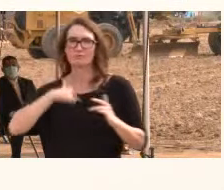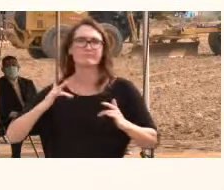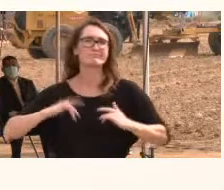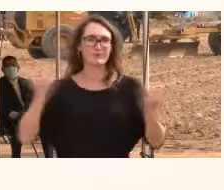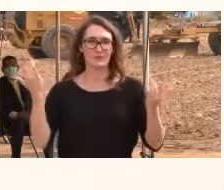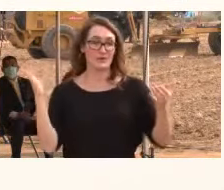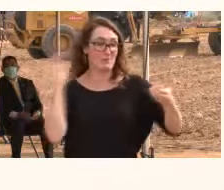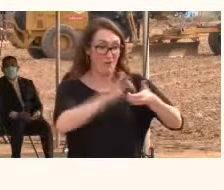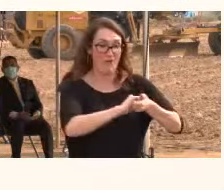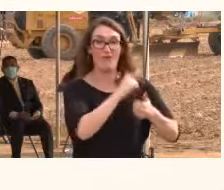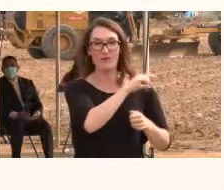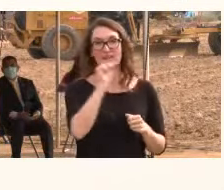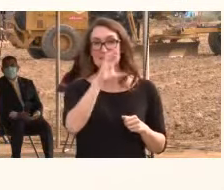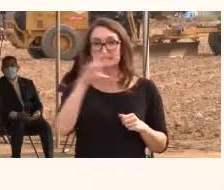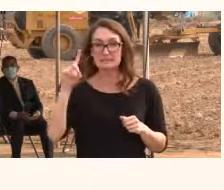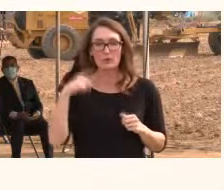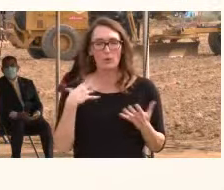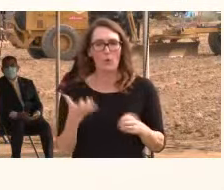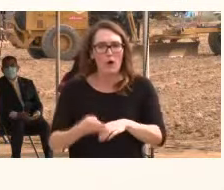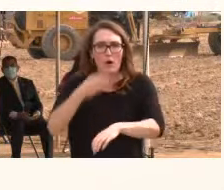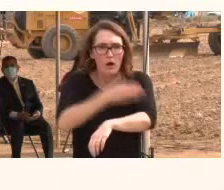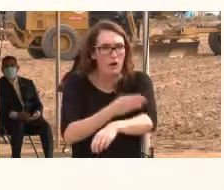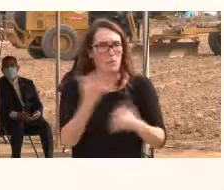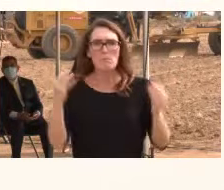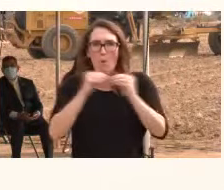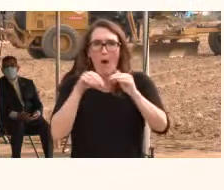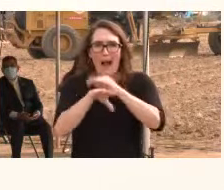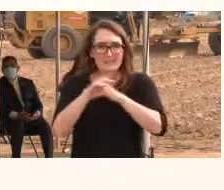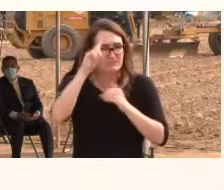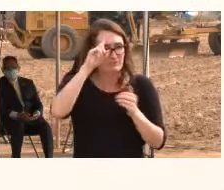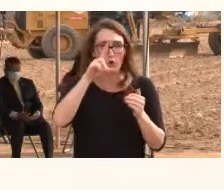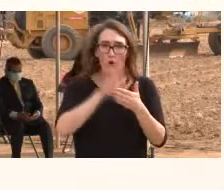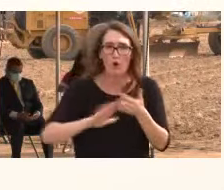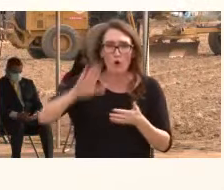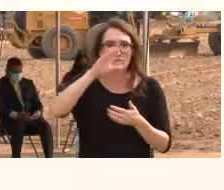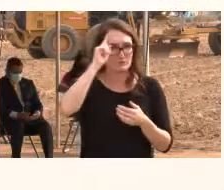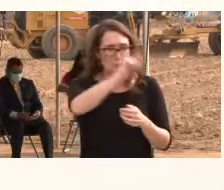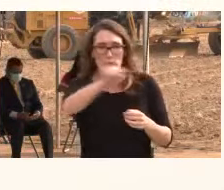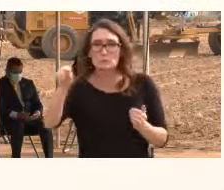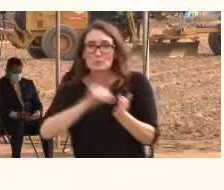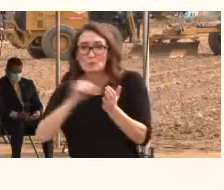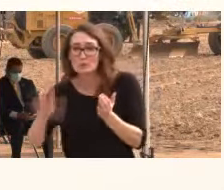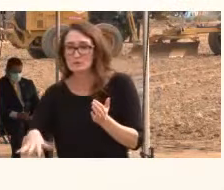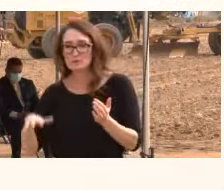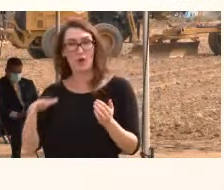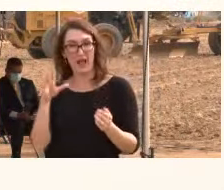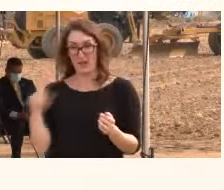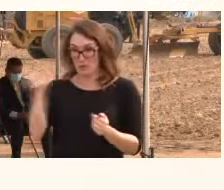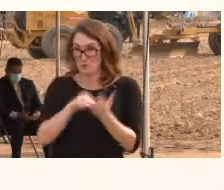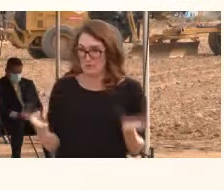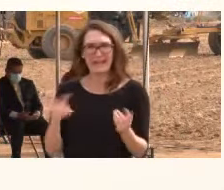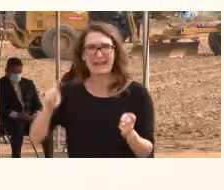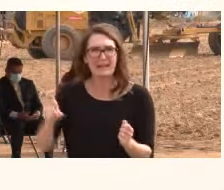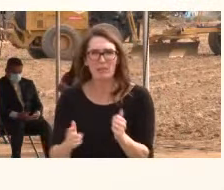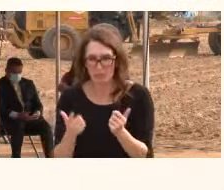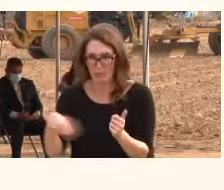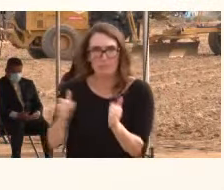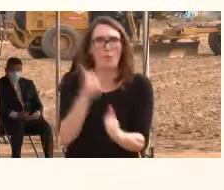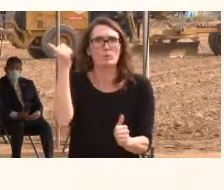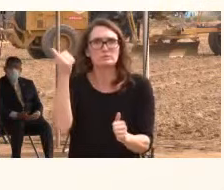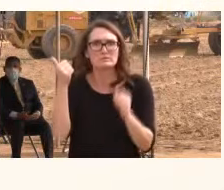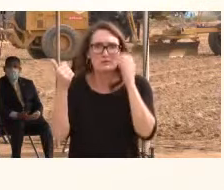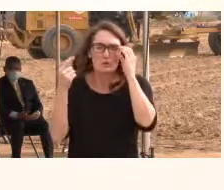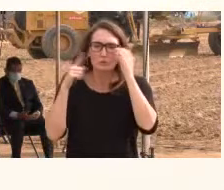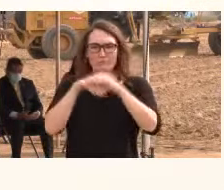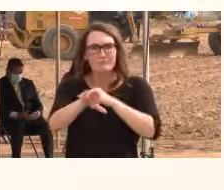Center Community College to increase college access, to expand options for students who need it most, and we look forward to